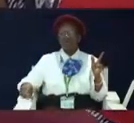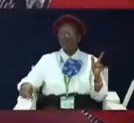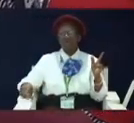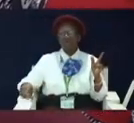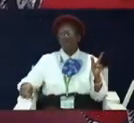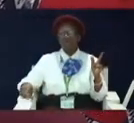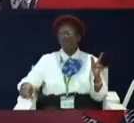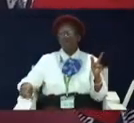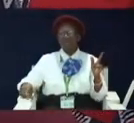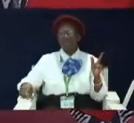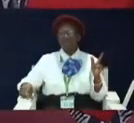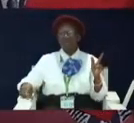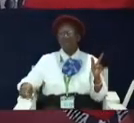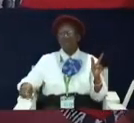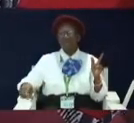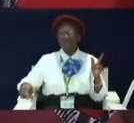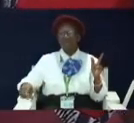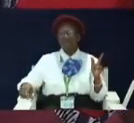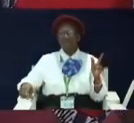Oluwa.